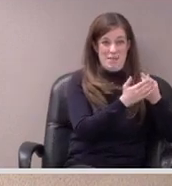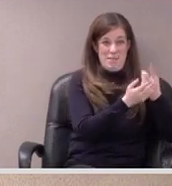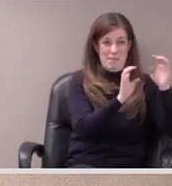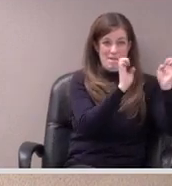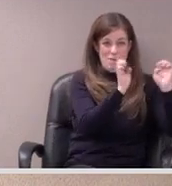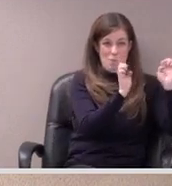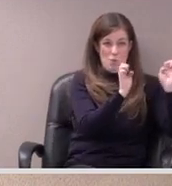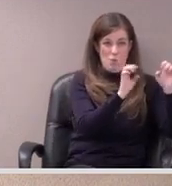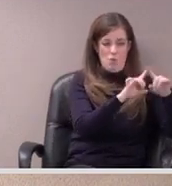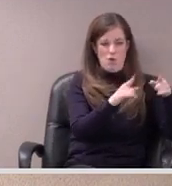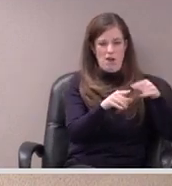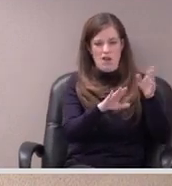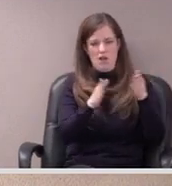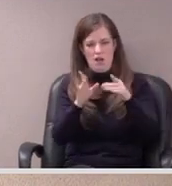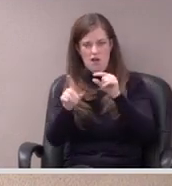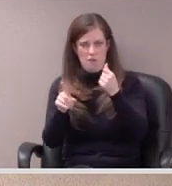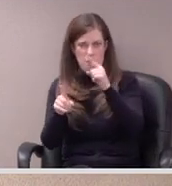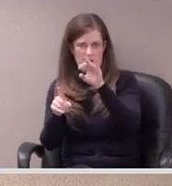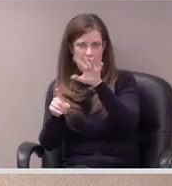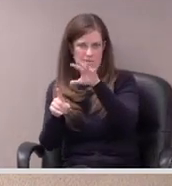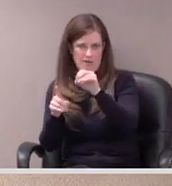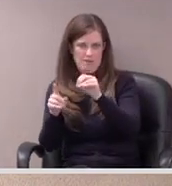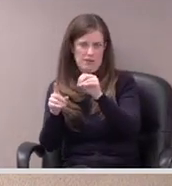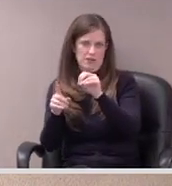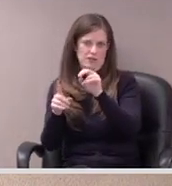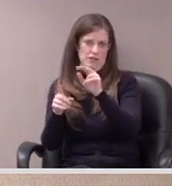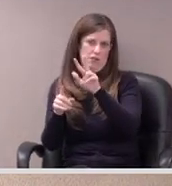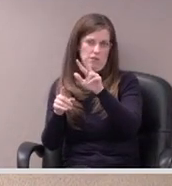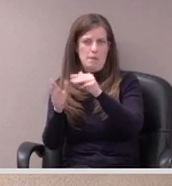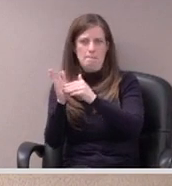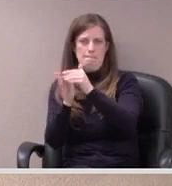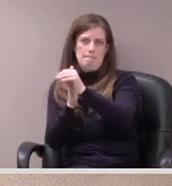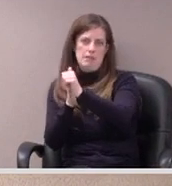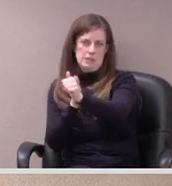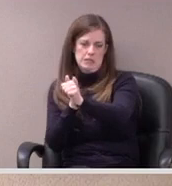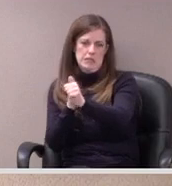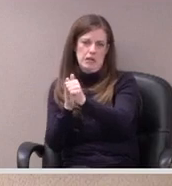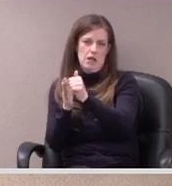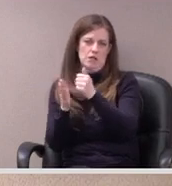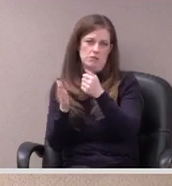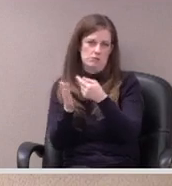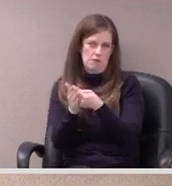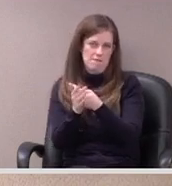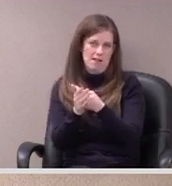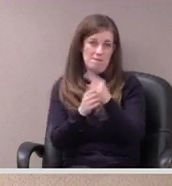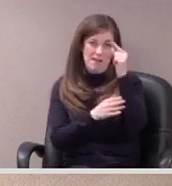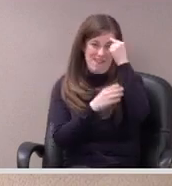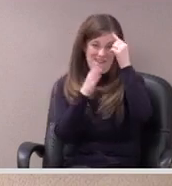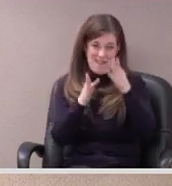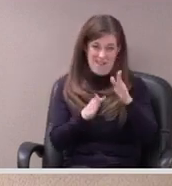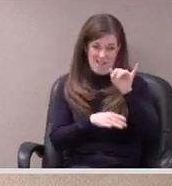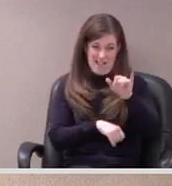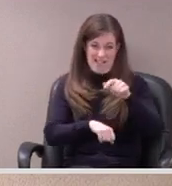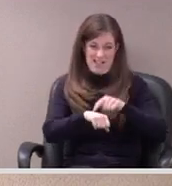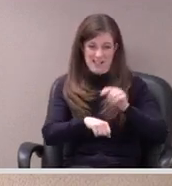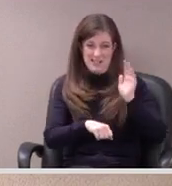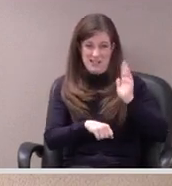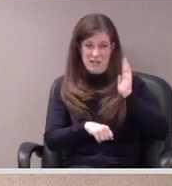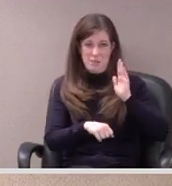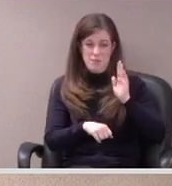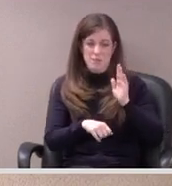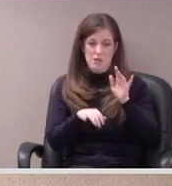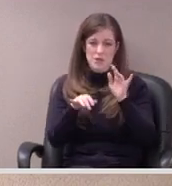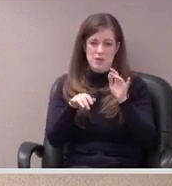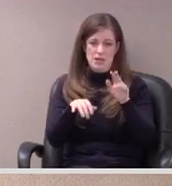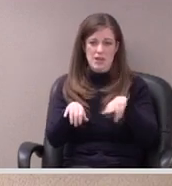having the $153 million rainy day fund by the governor at the time during the Commonwealth